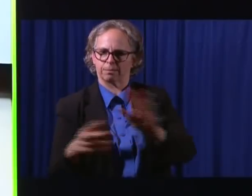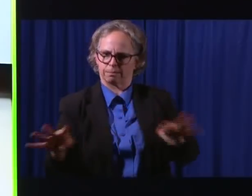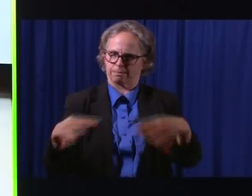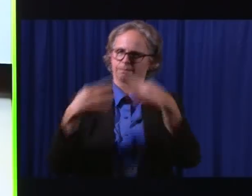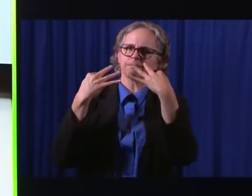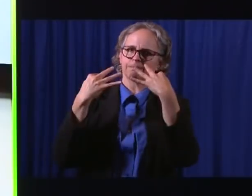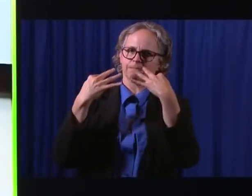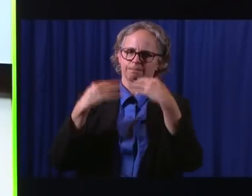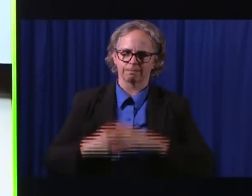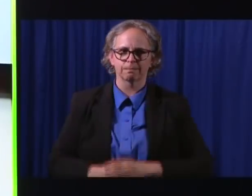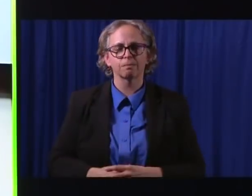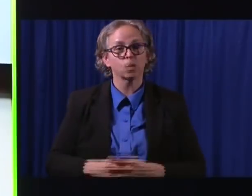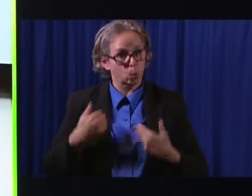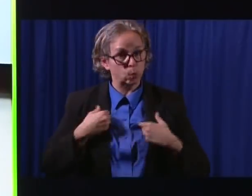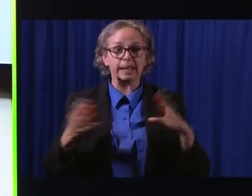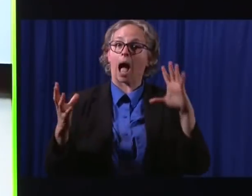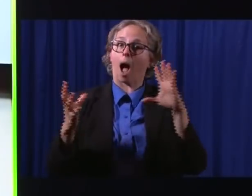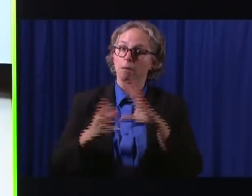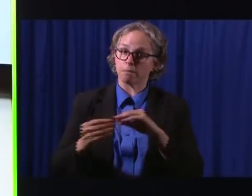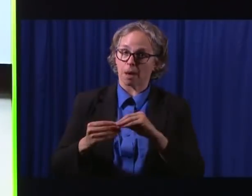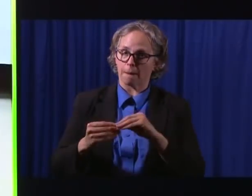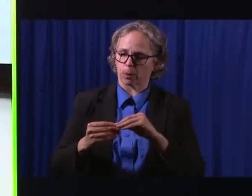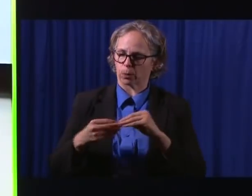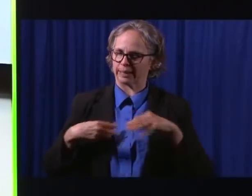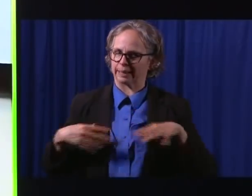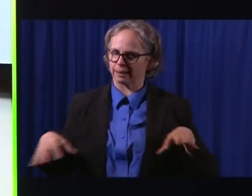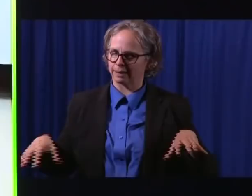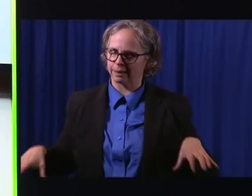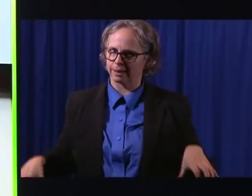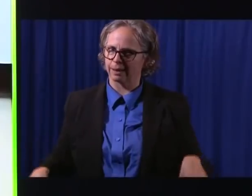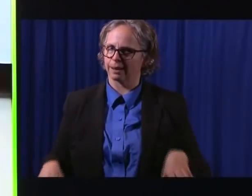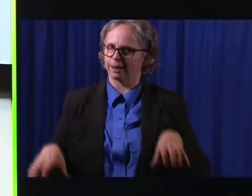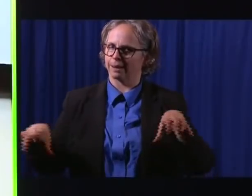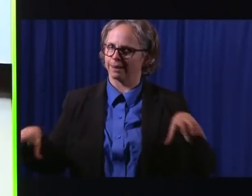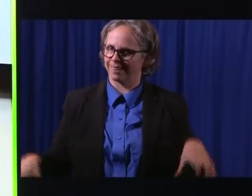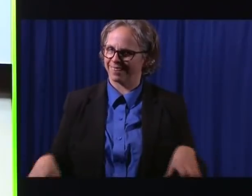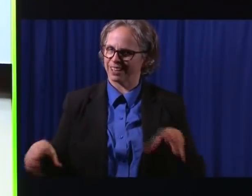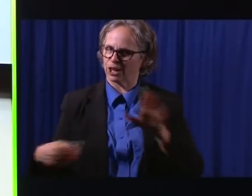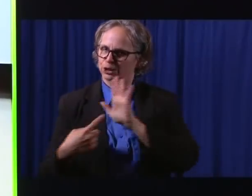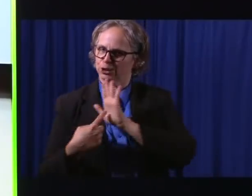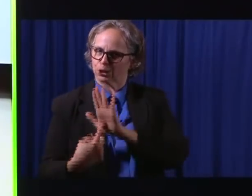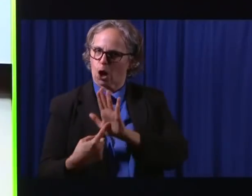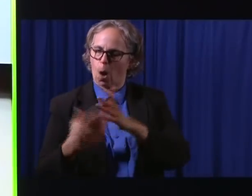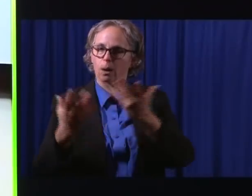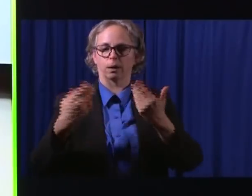mask. We exhibit that always. We make sure we have 6-foot